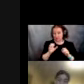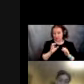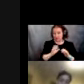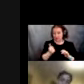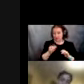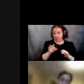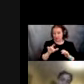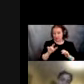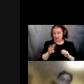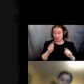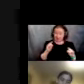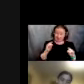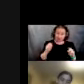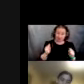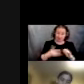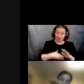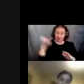married